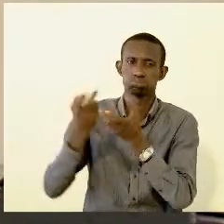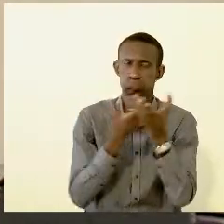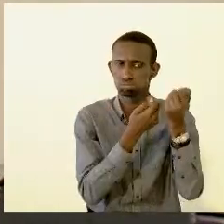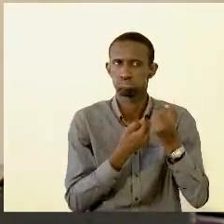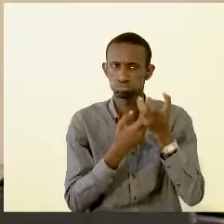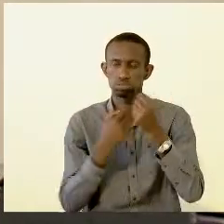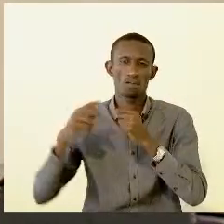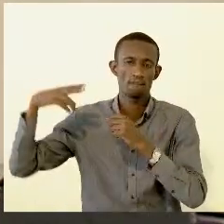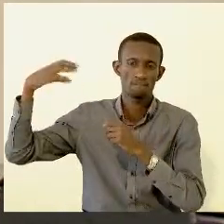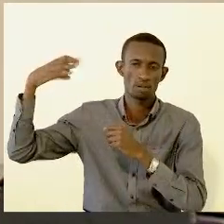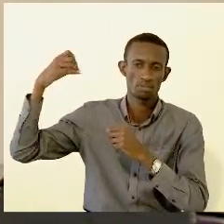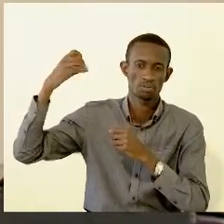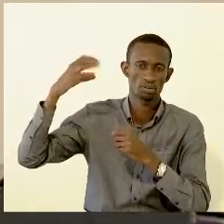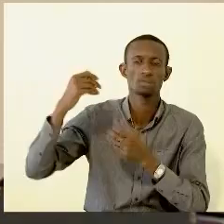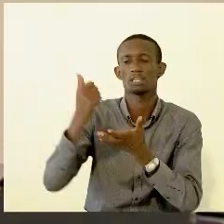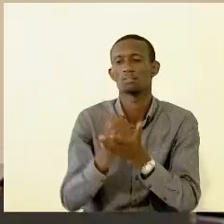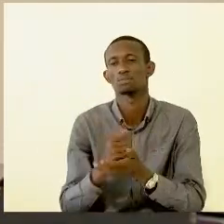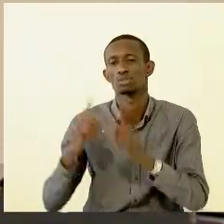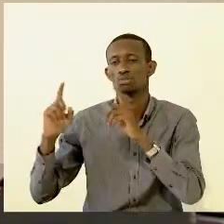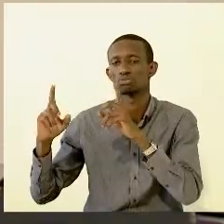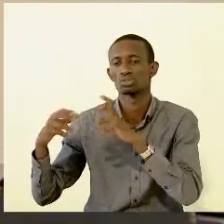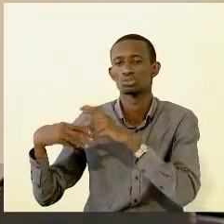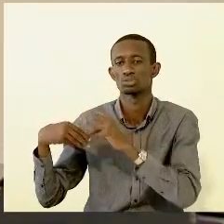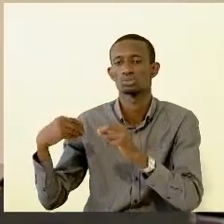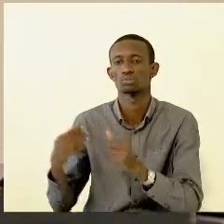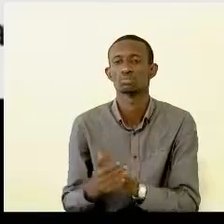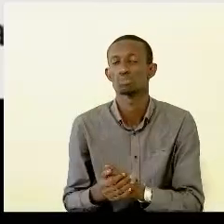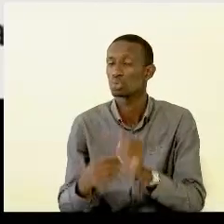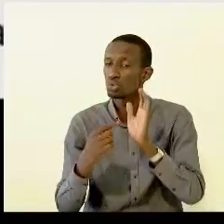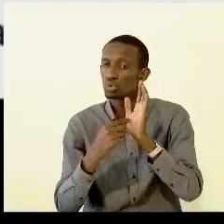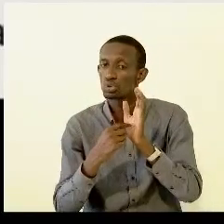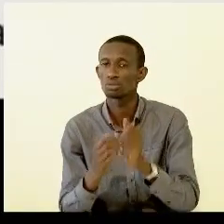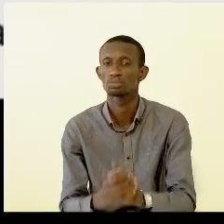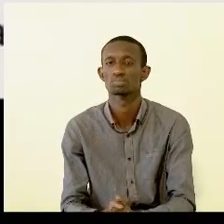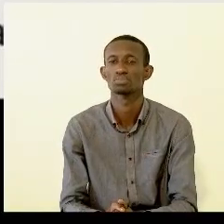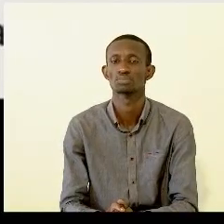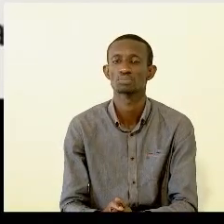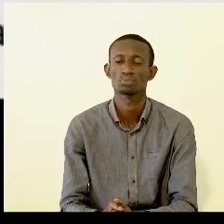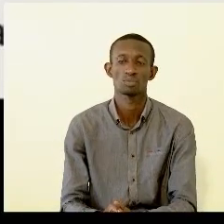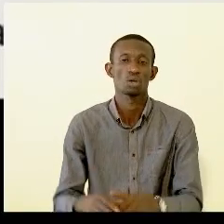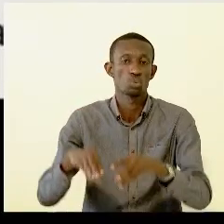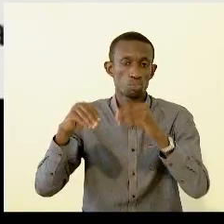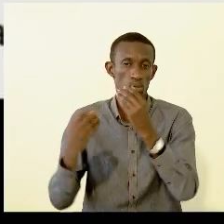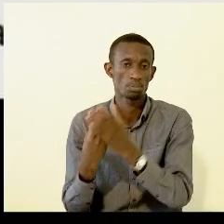the process of photosynthesis. Examples of plants which have leaf tendrils, we